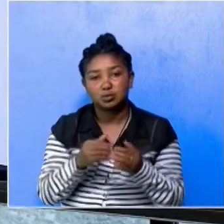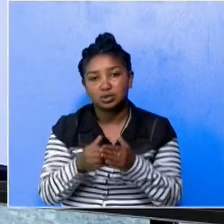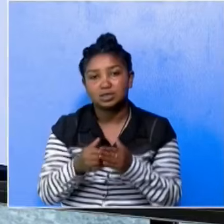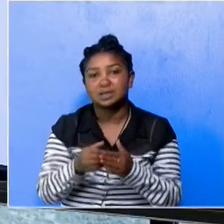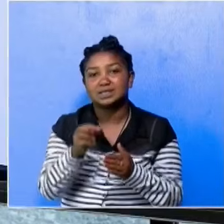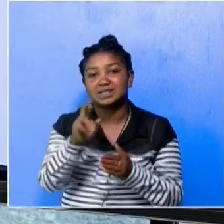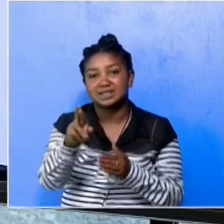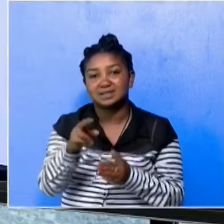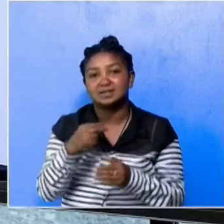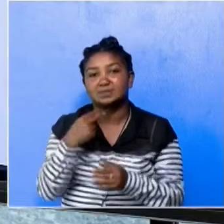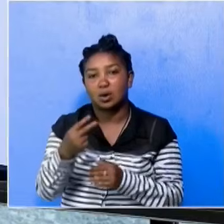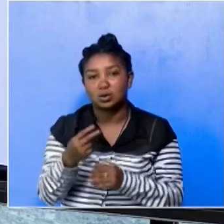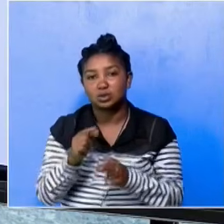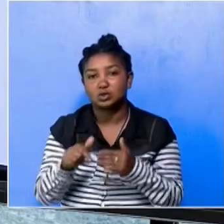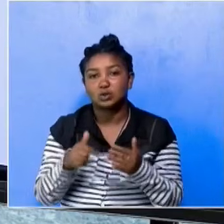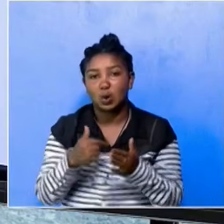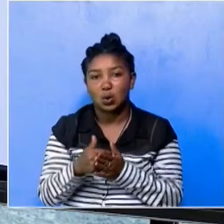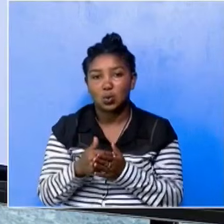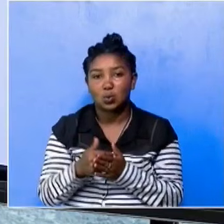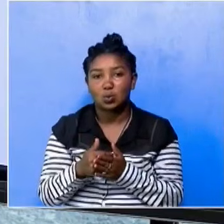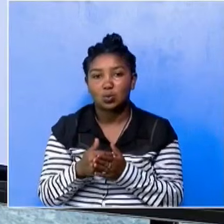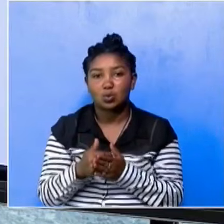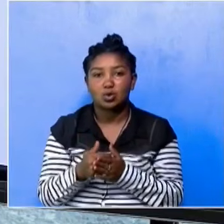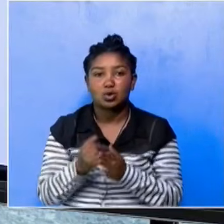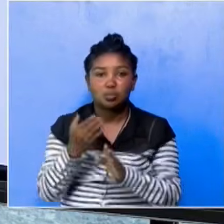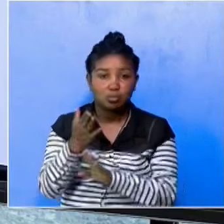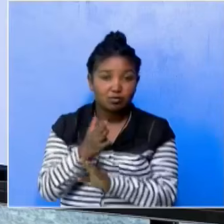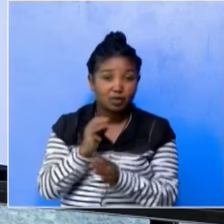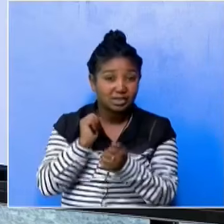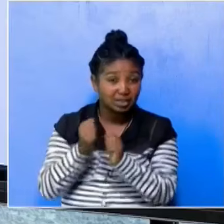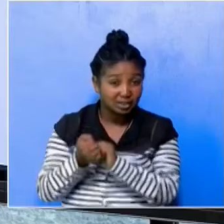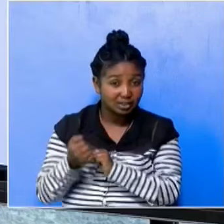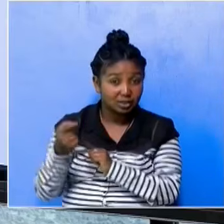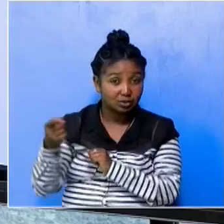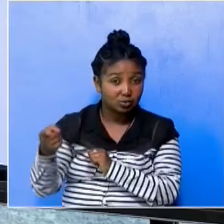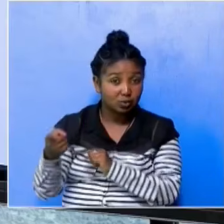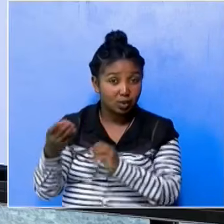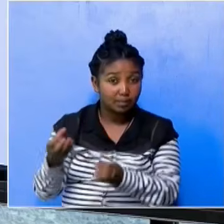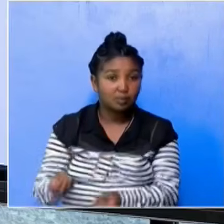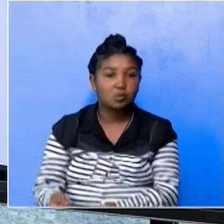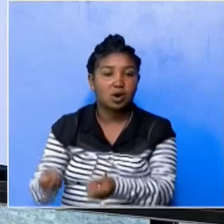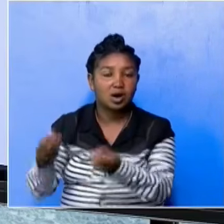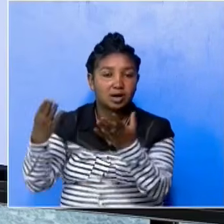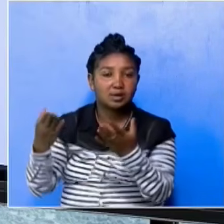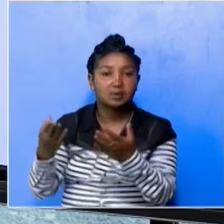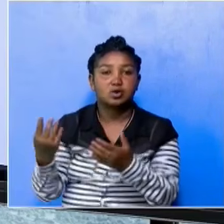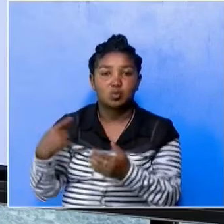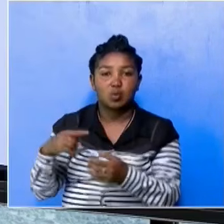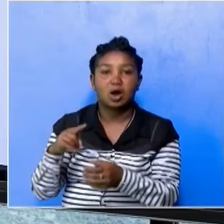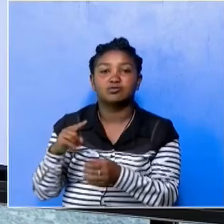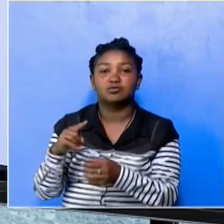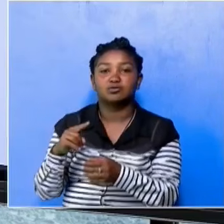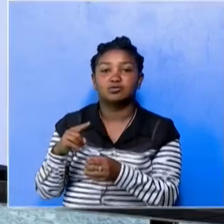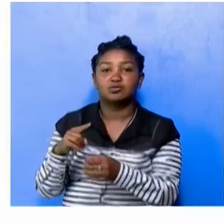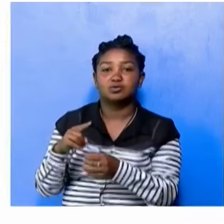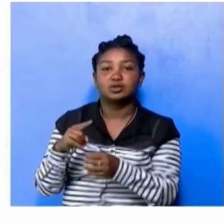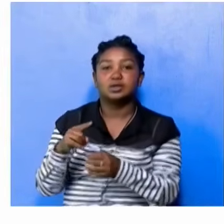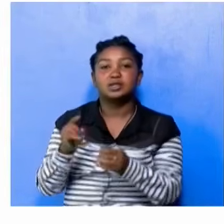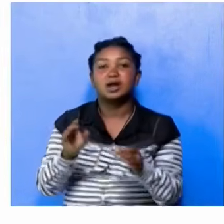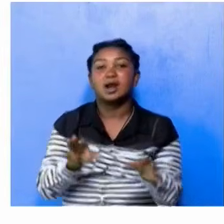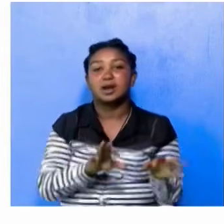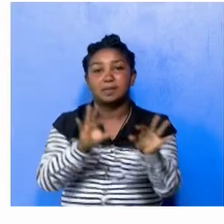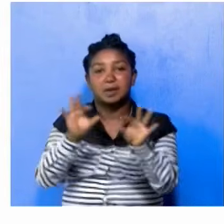R sound. So before we turn this one into plural form, we have to